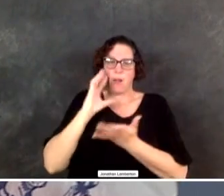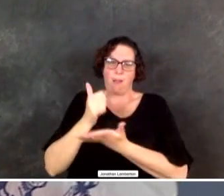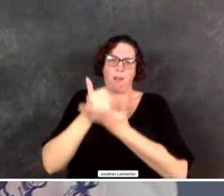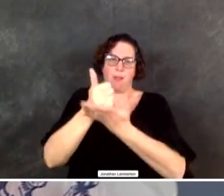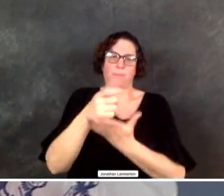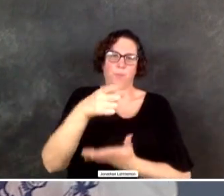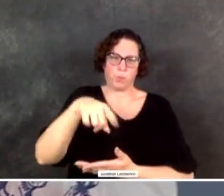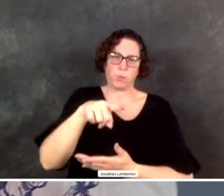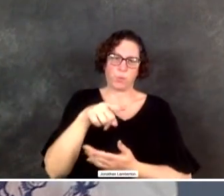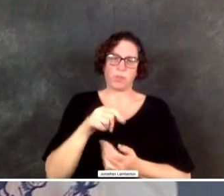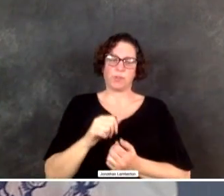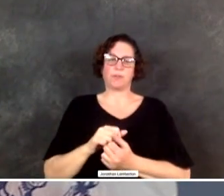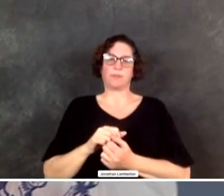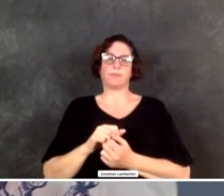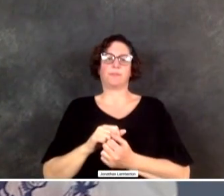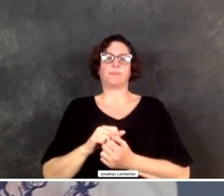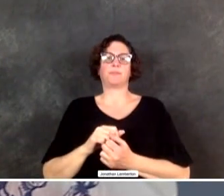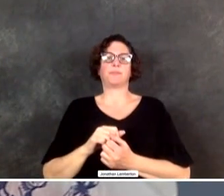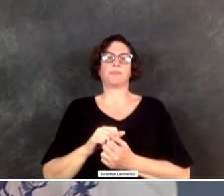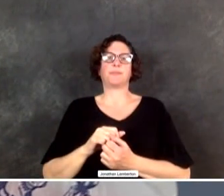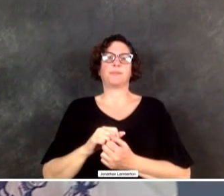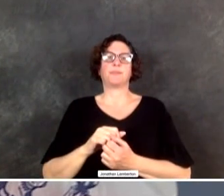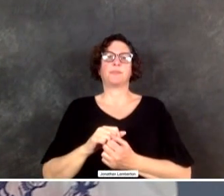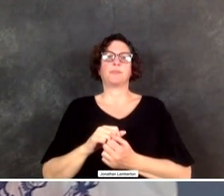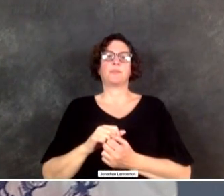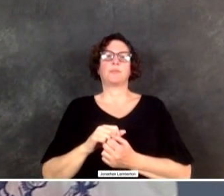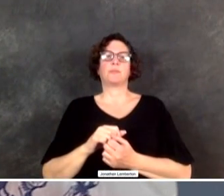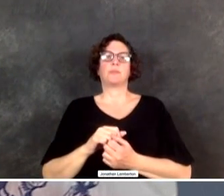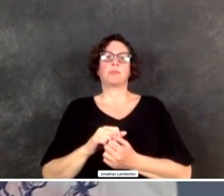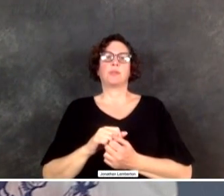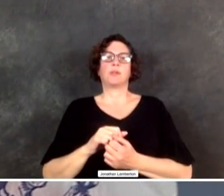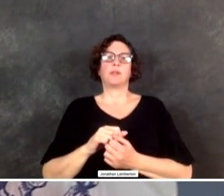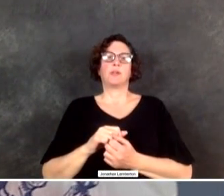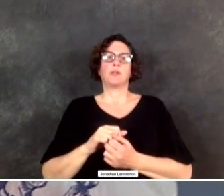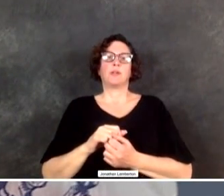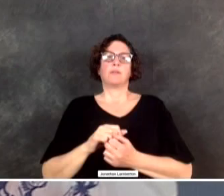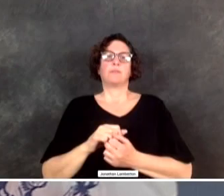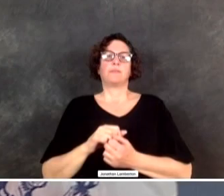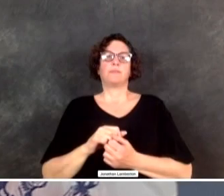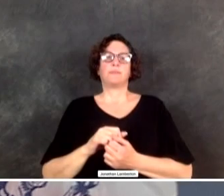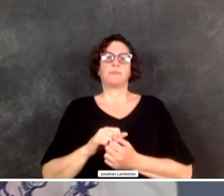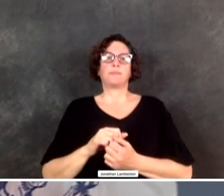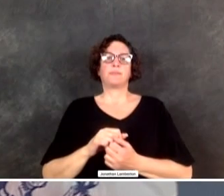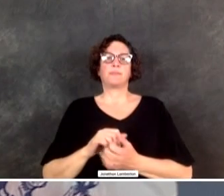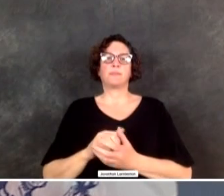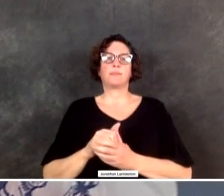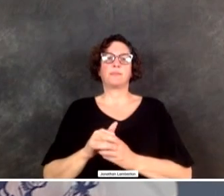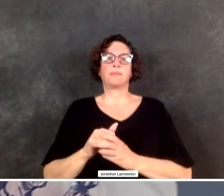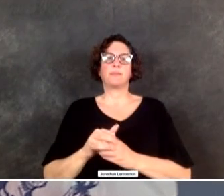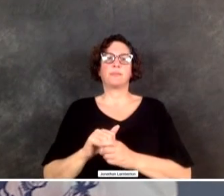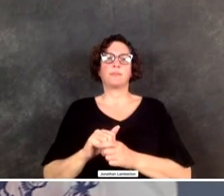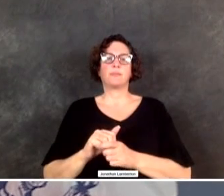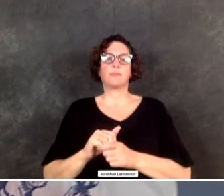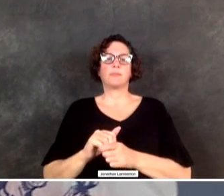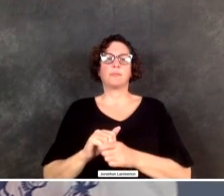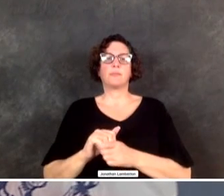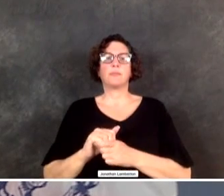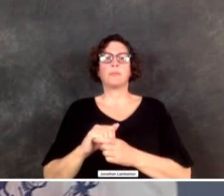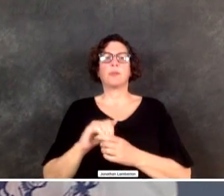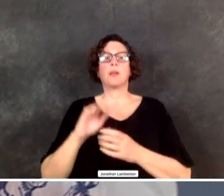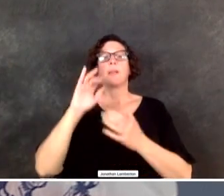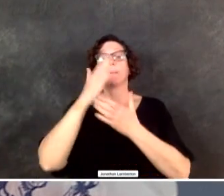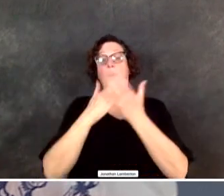health, or obviously any other ways we can help them academically. So that's part one. And I'd say, of course,